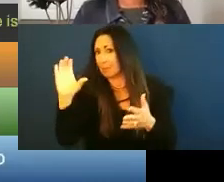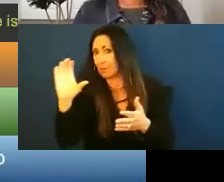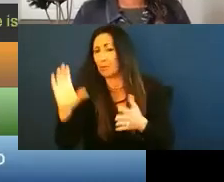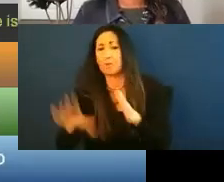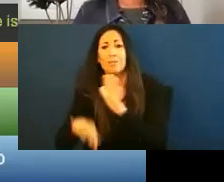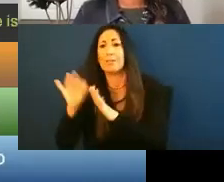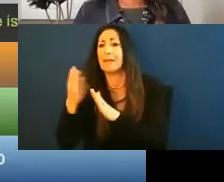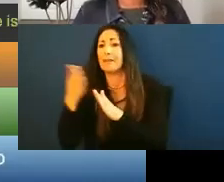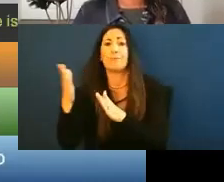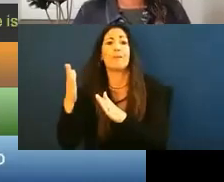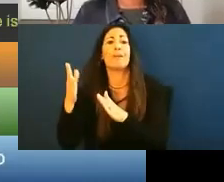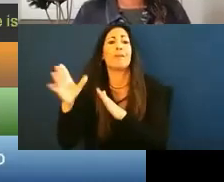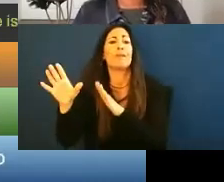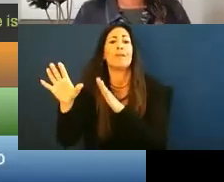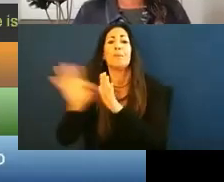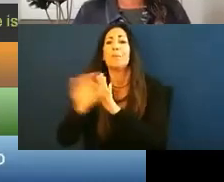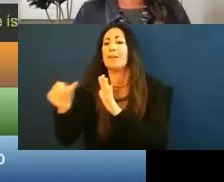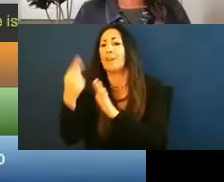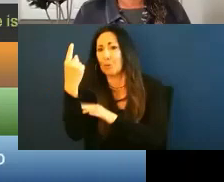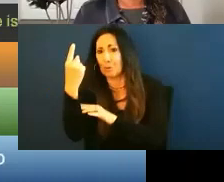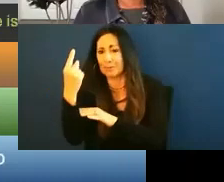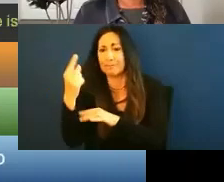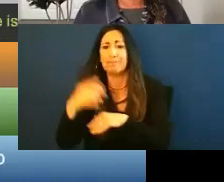get to show another one. So let's just do this one.